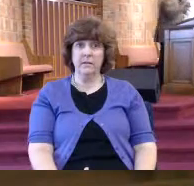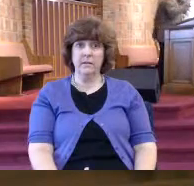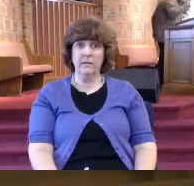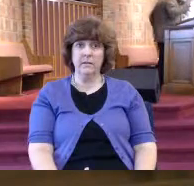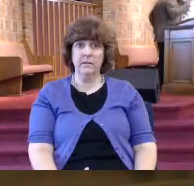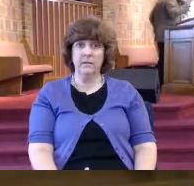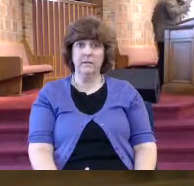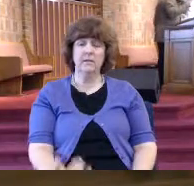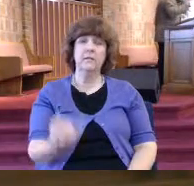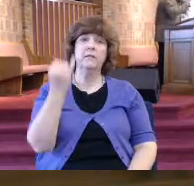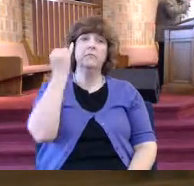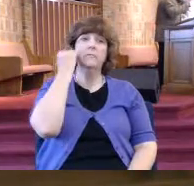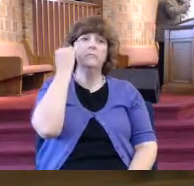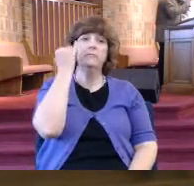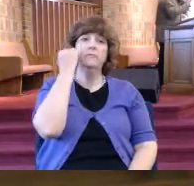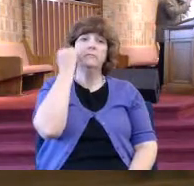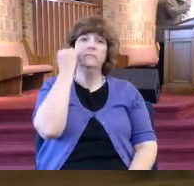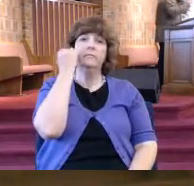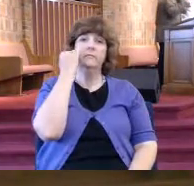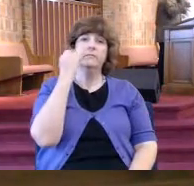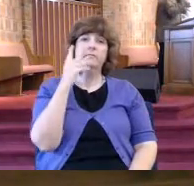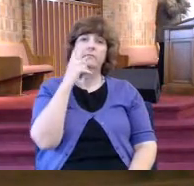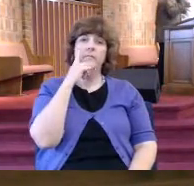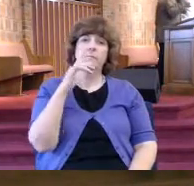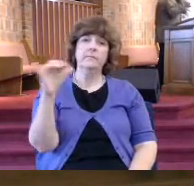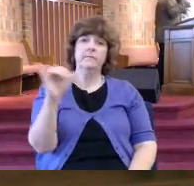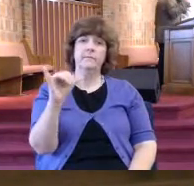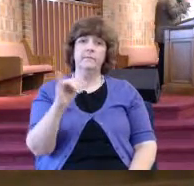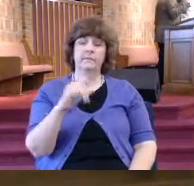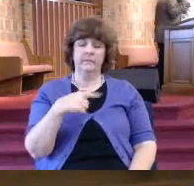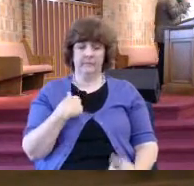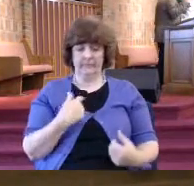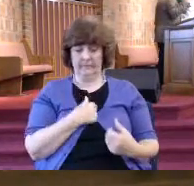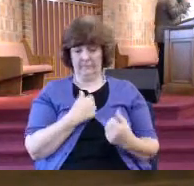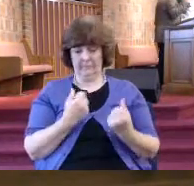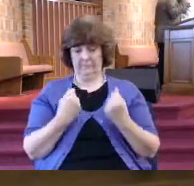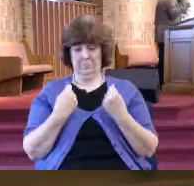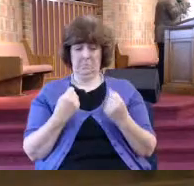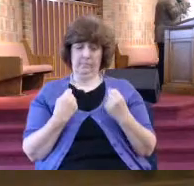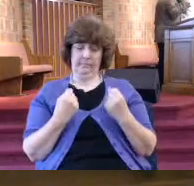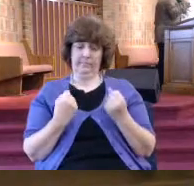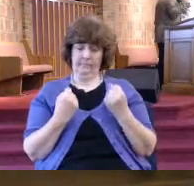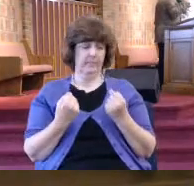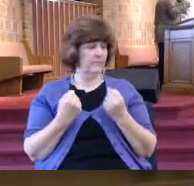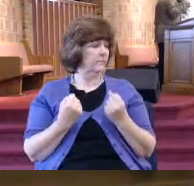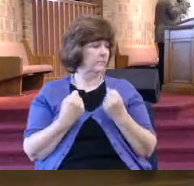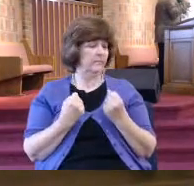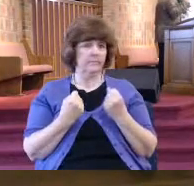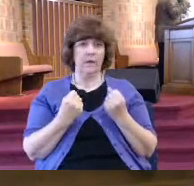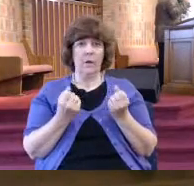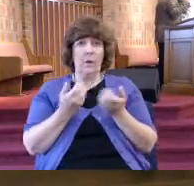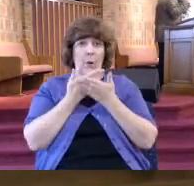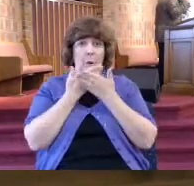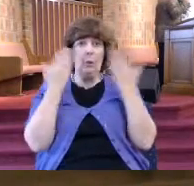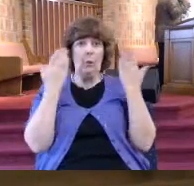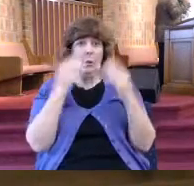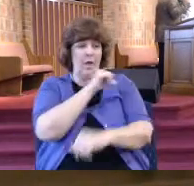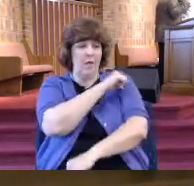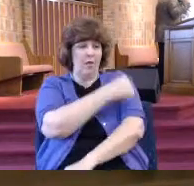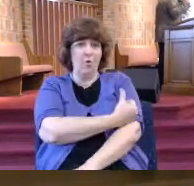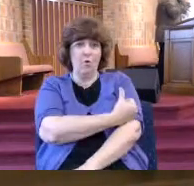Imagine for a moment what it would be like to drive on the roadway if there was no authority out